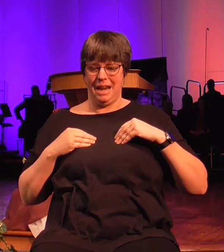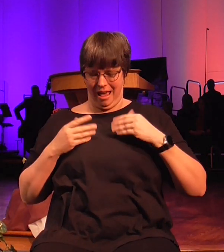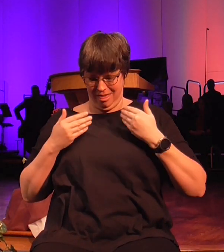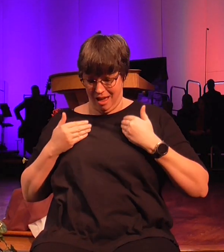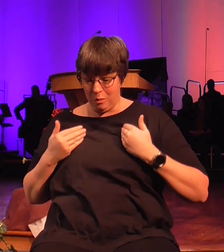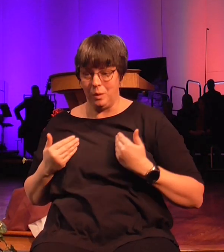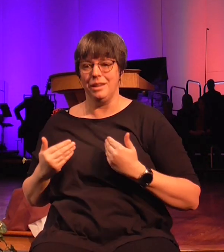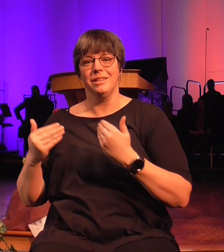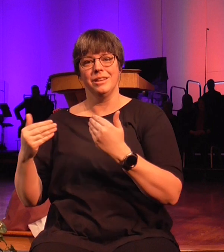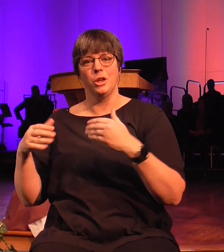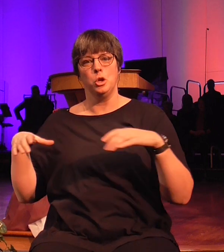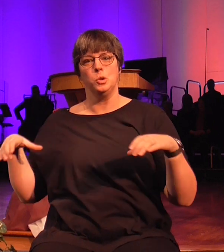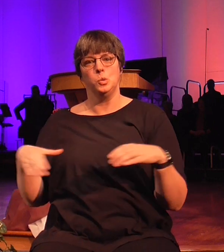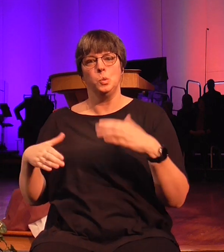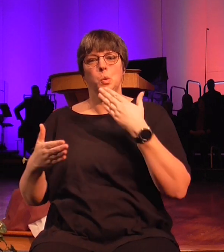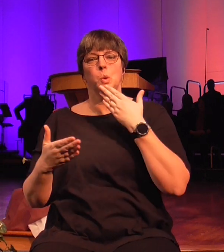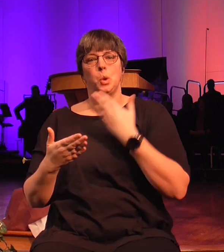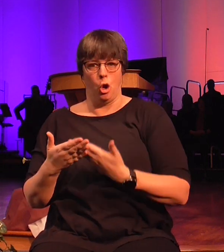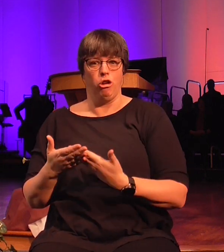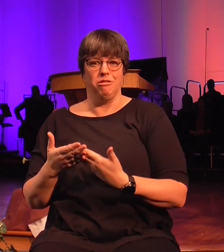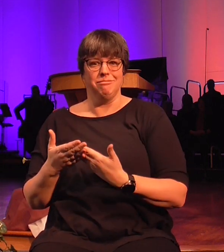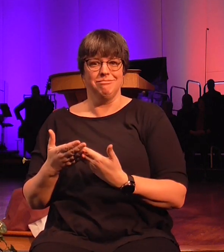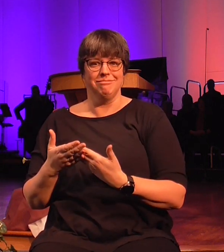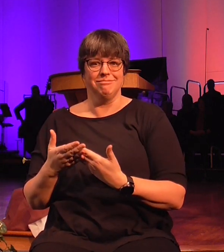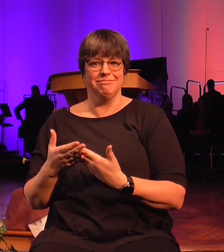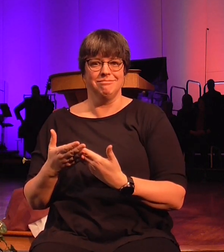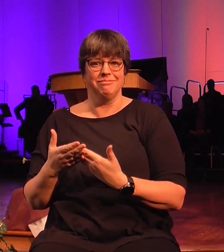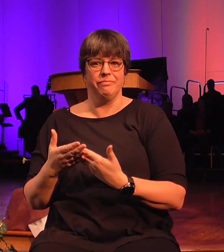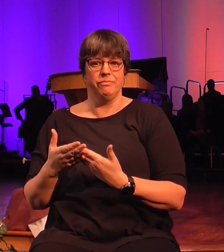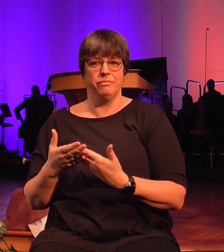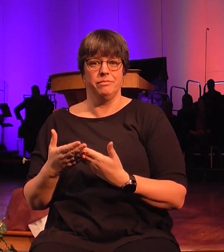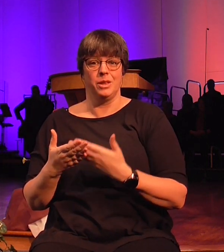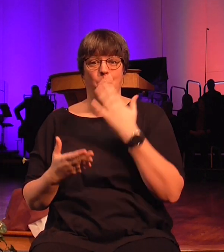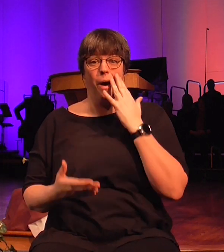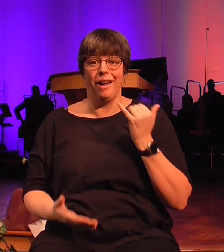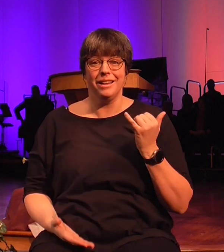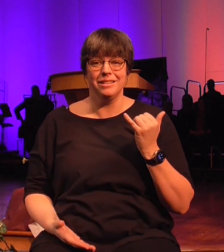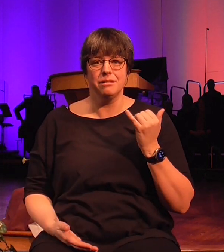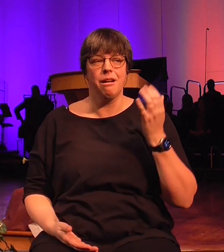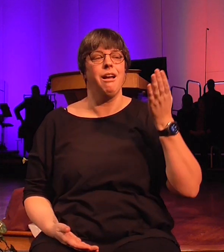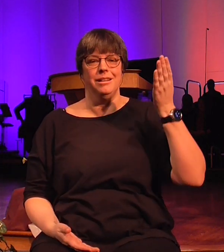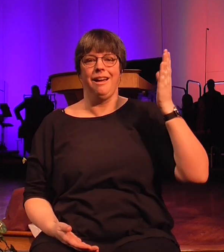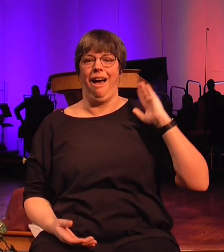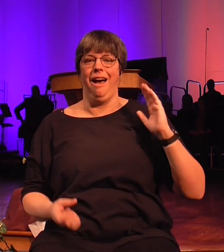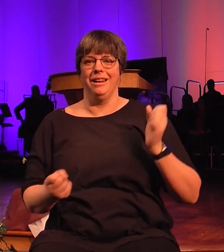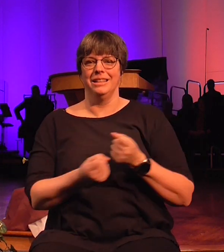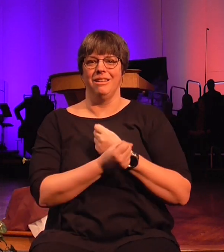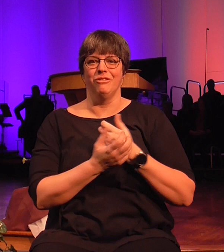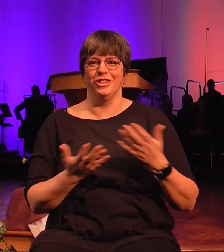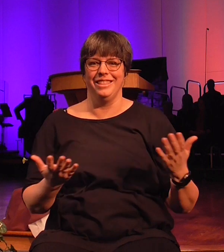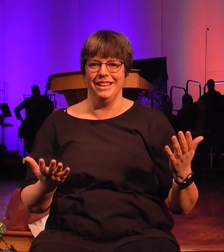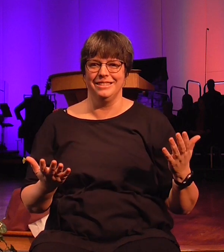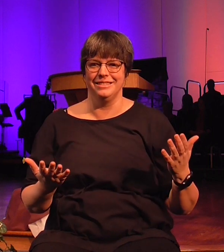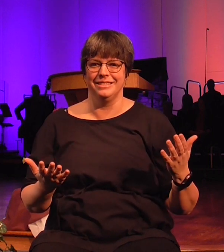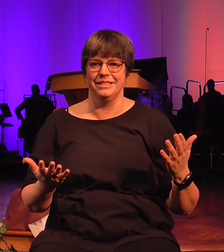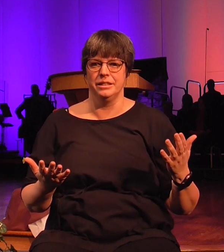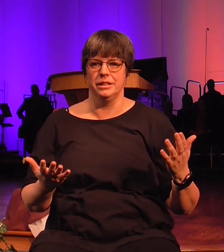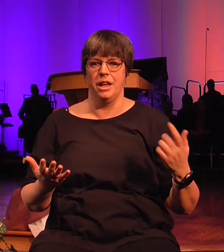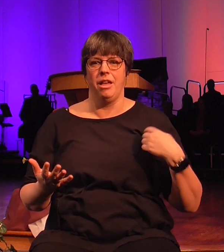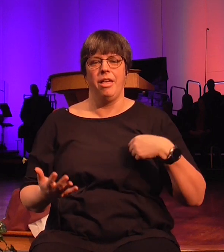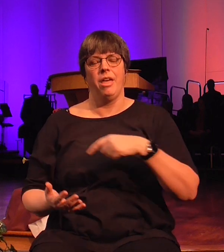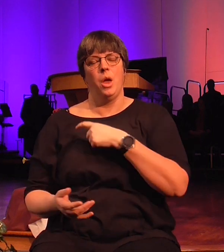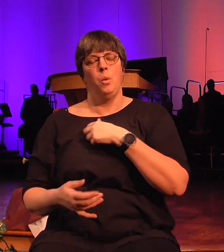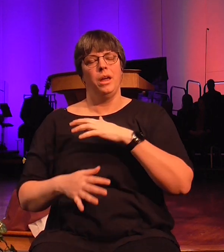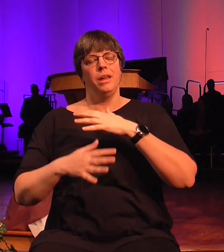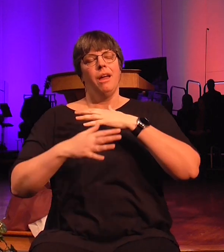good in this world, because God is all there is. And so we can rest